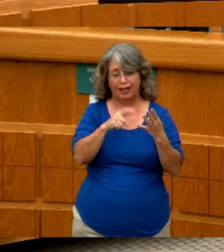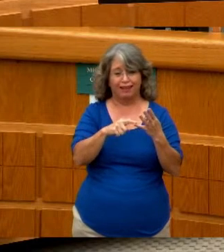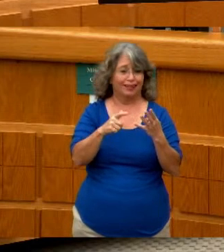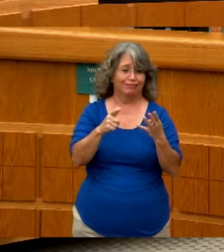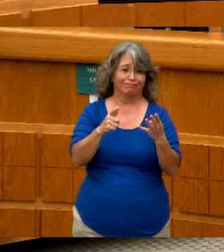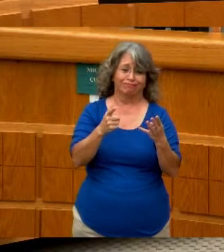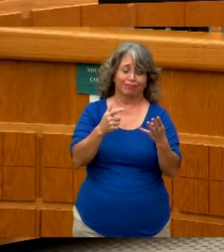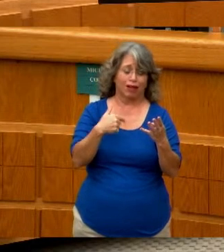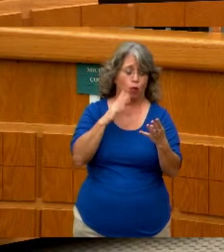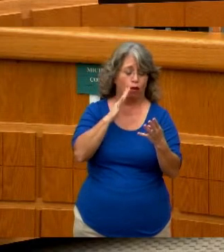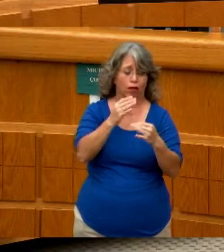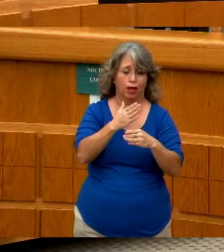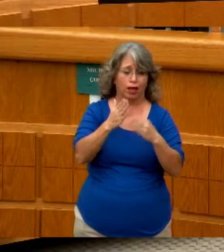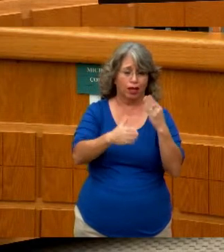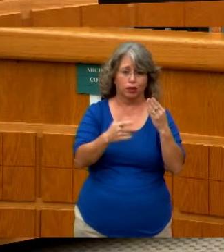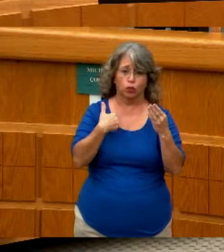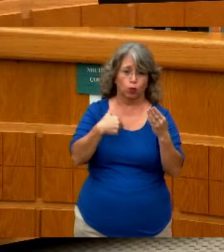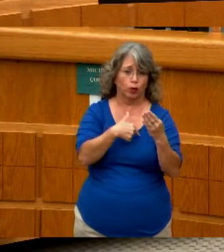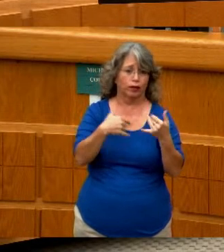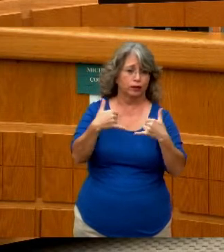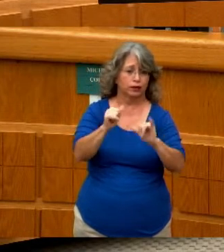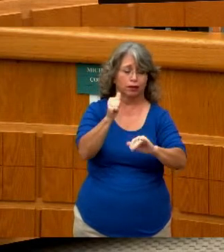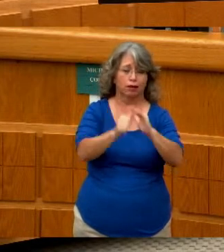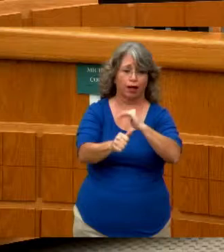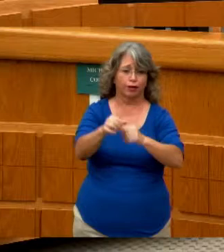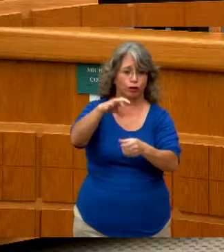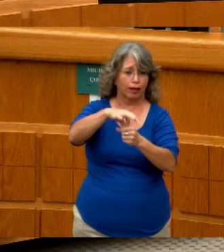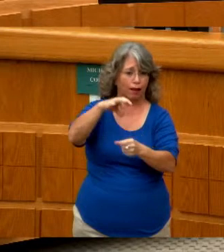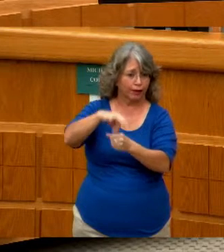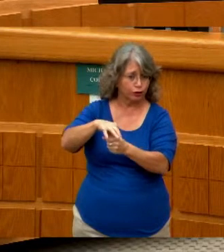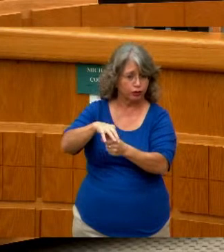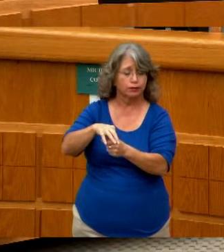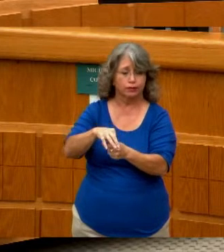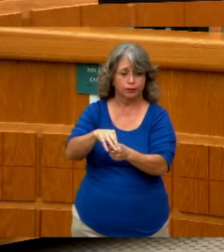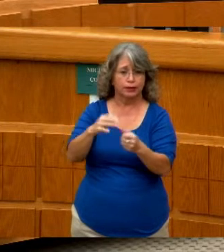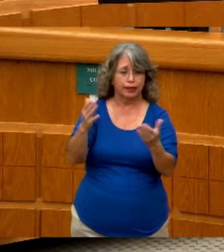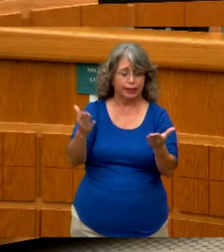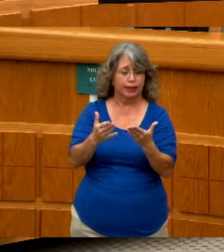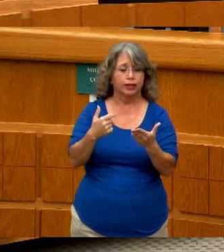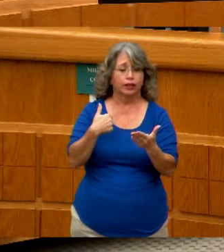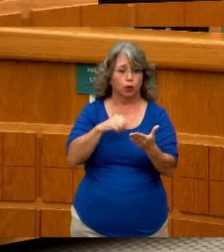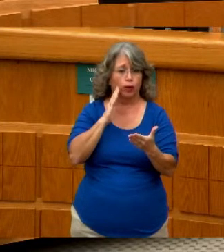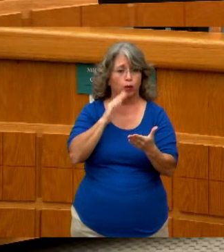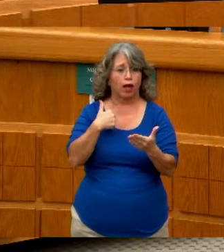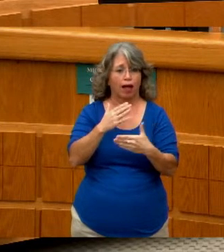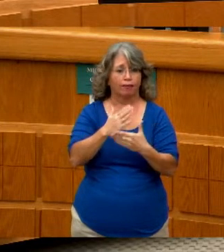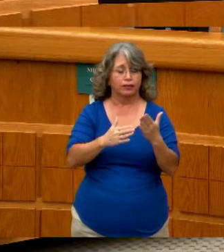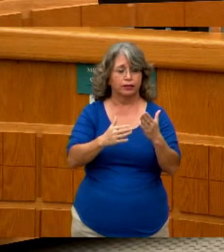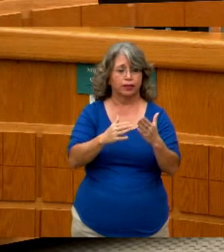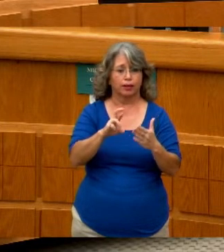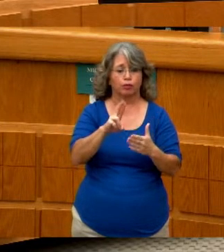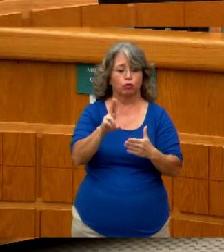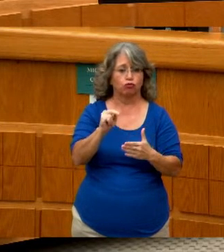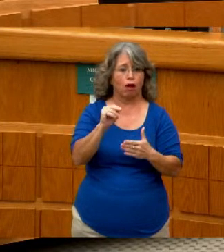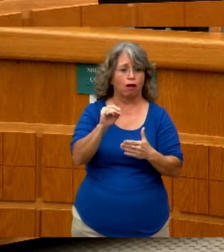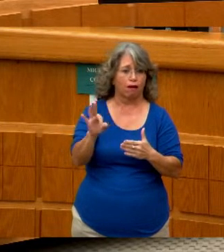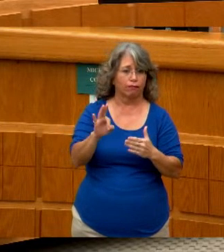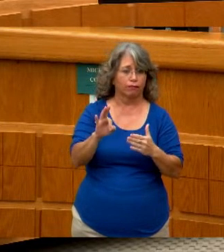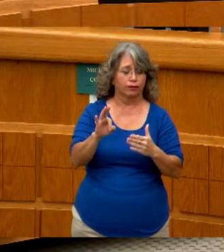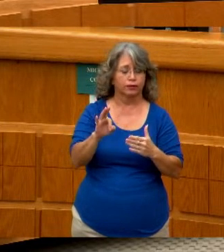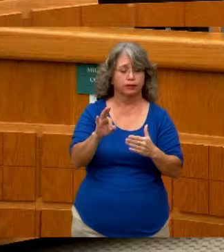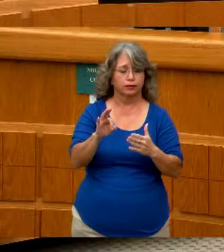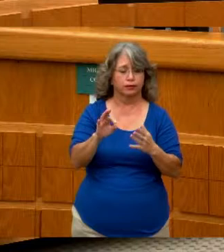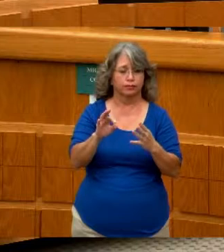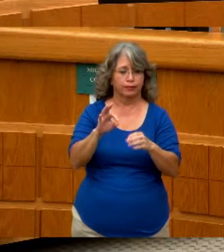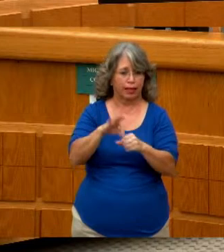with, believe it or not, we're still in election season here in Corpus Christi. in Nueces County. We have some runoff election safety